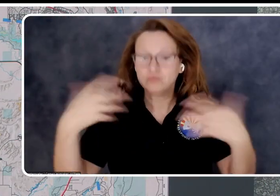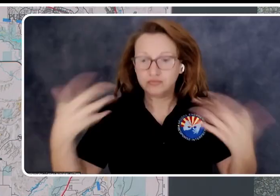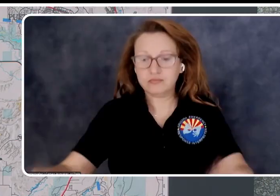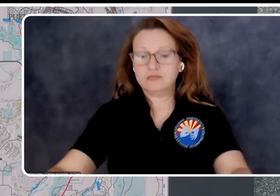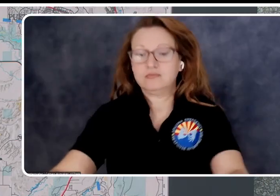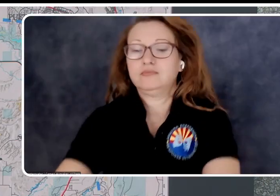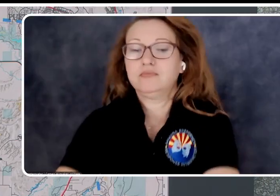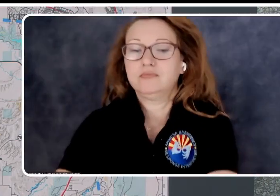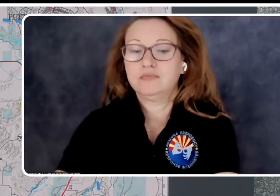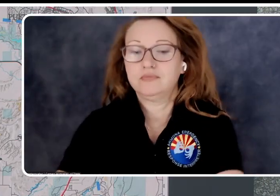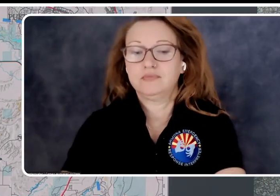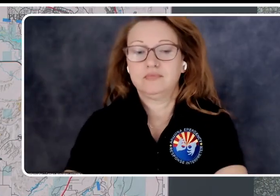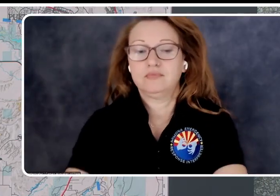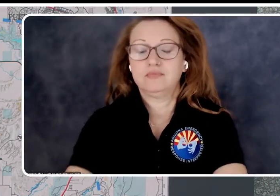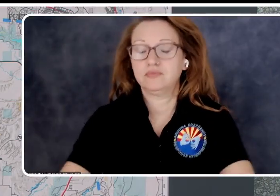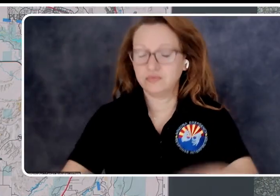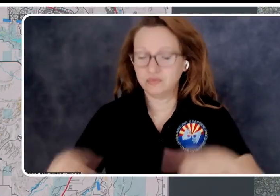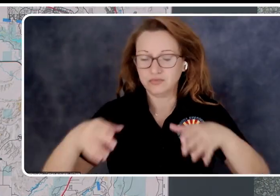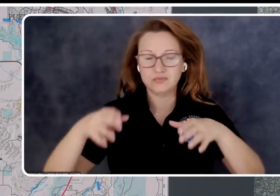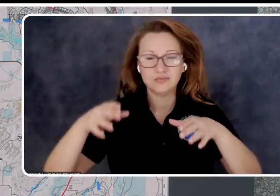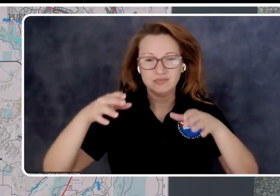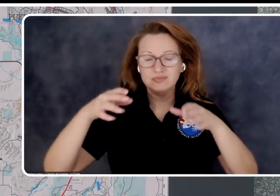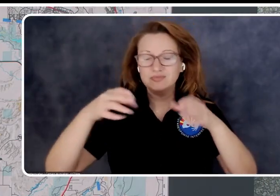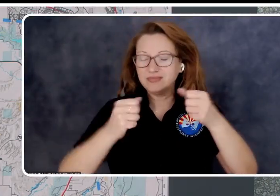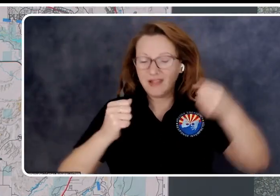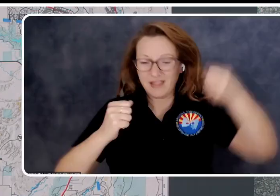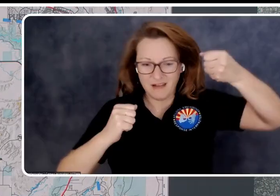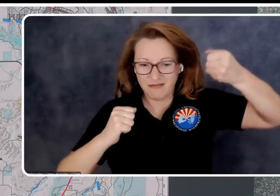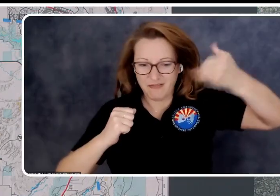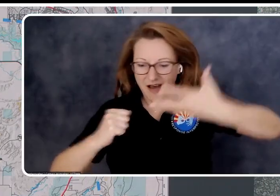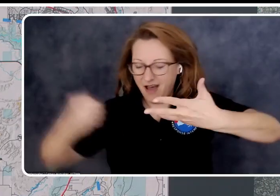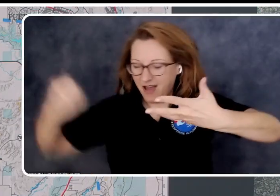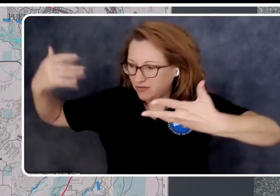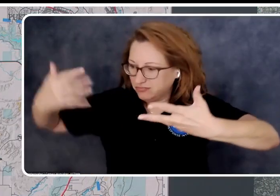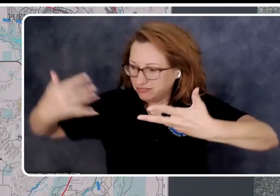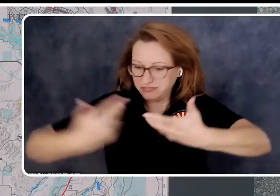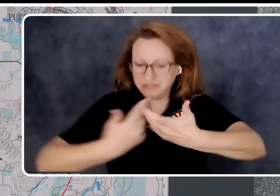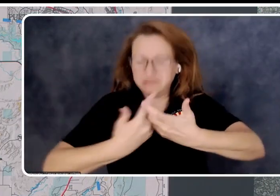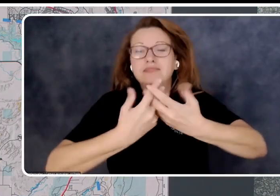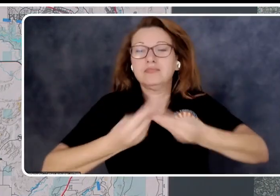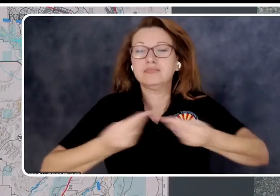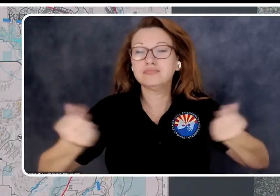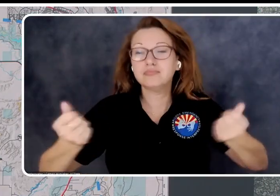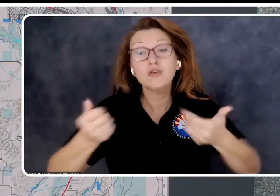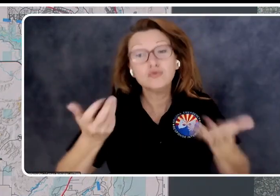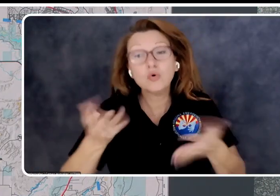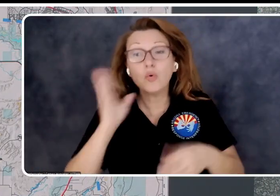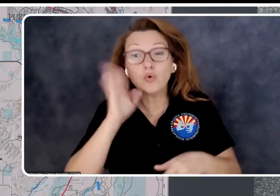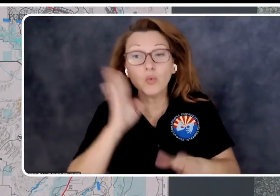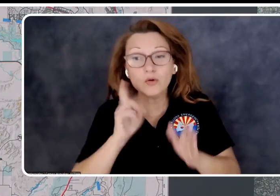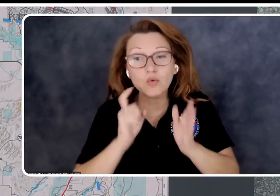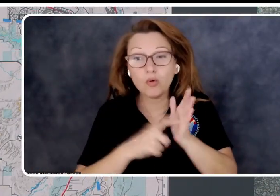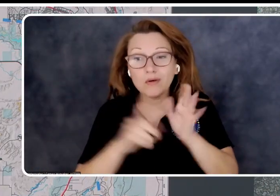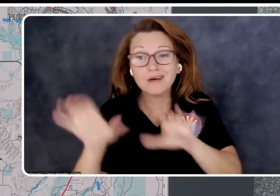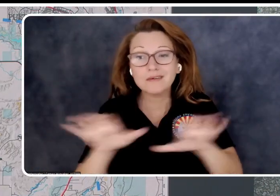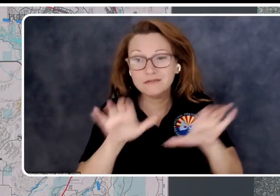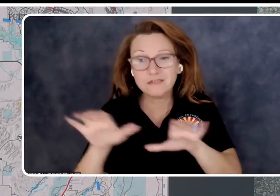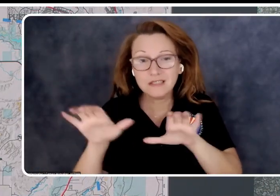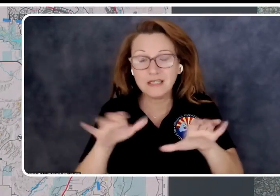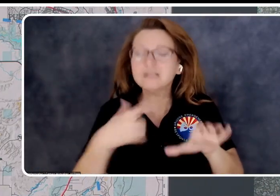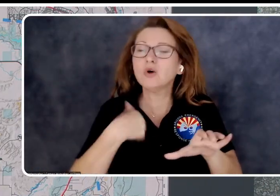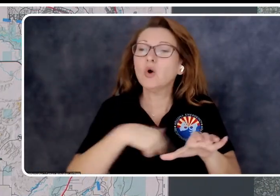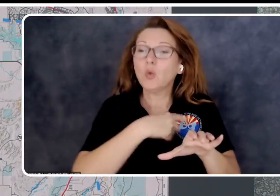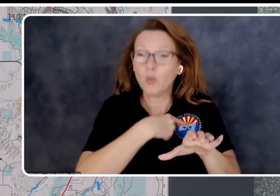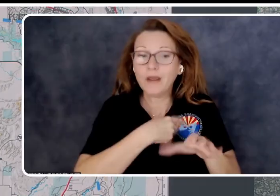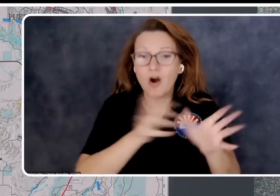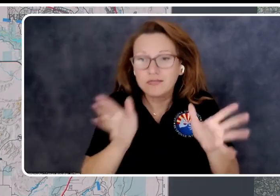to the east, connecting it back to the main fire. And so I would anticipate in coming days that we will see continued activity down there as we continue to